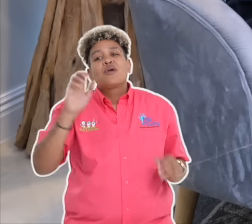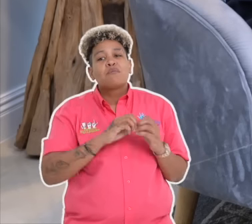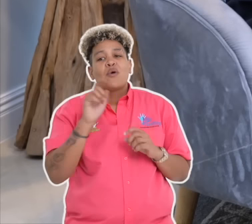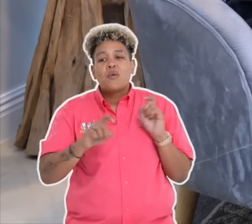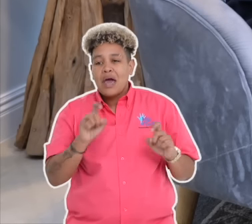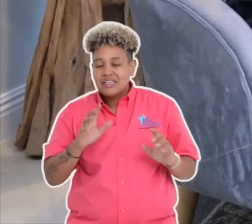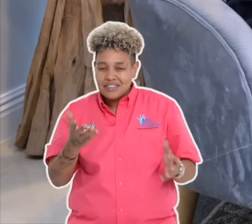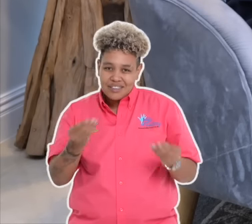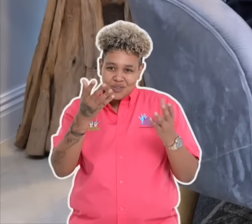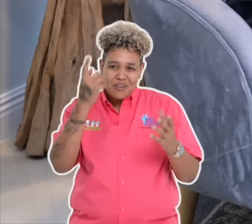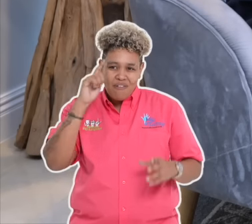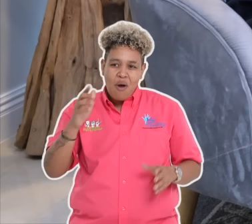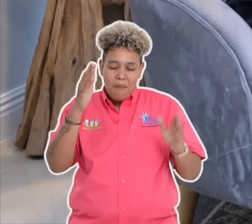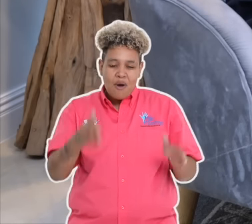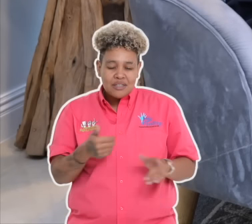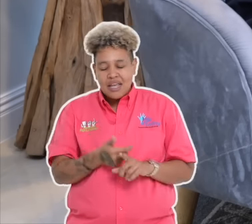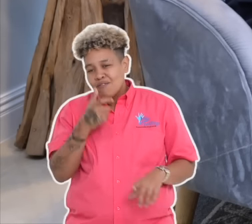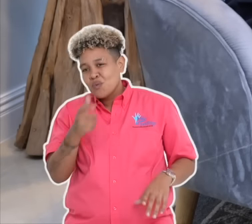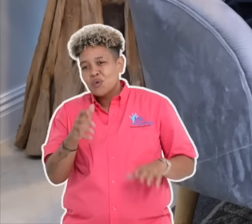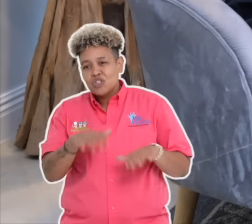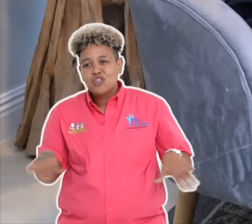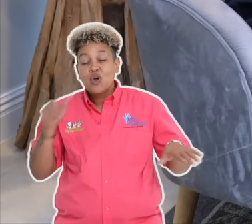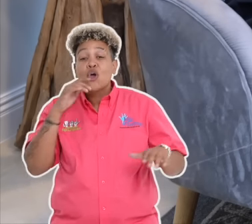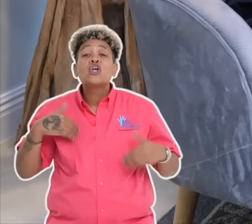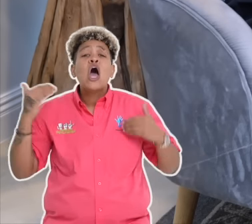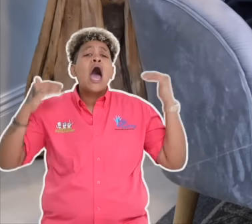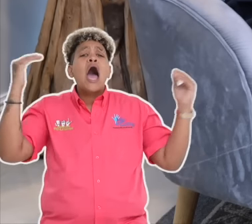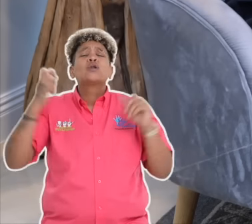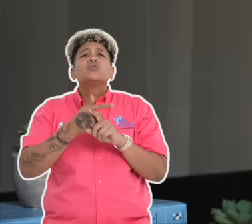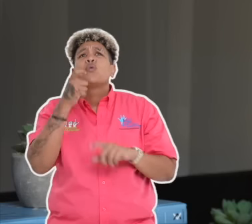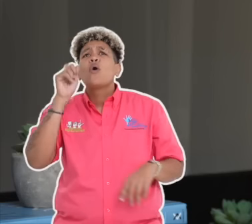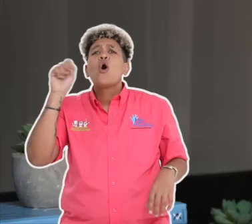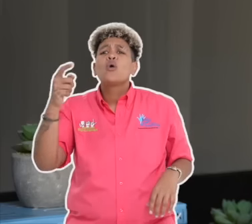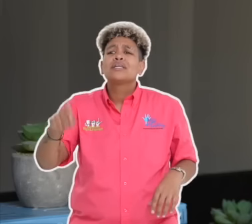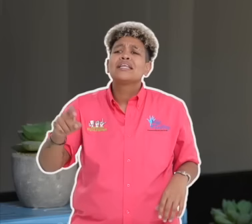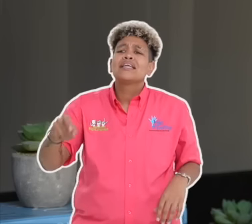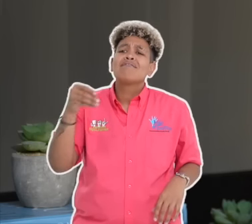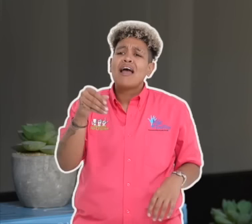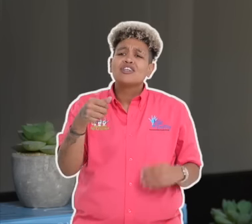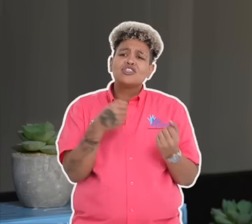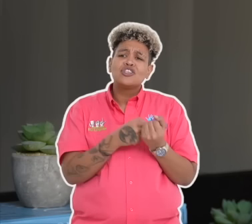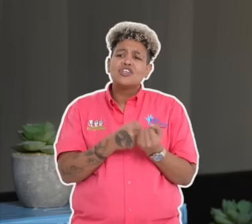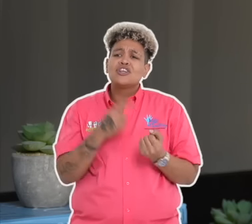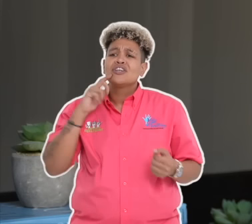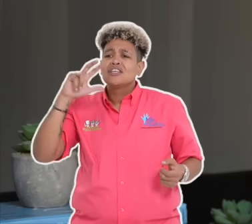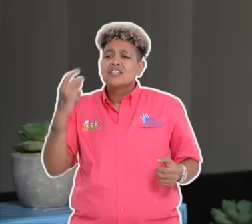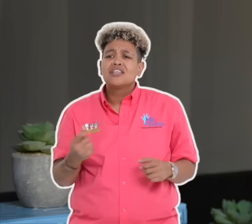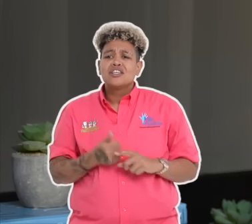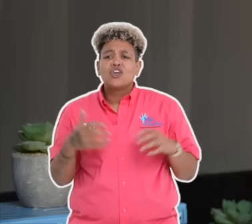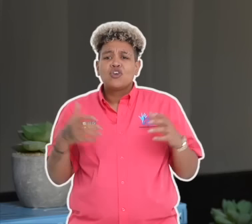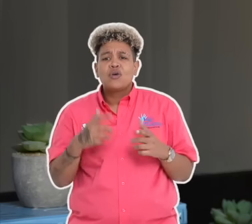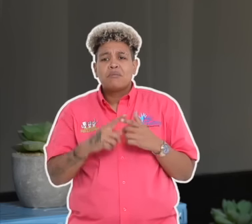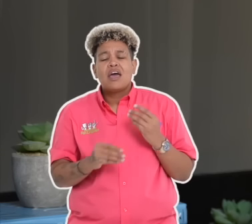more questions to you. For persons who, children, young adults who are always in need of financial assistance,